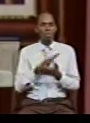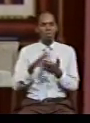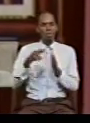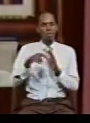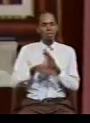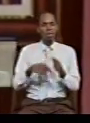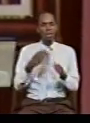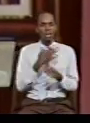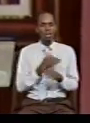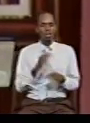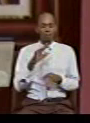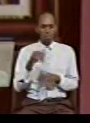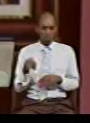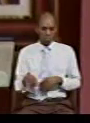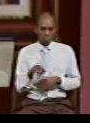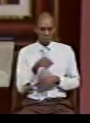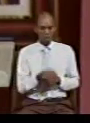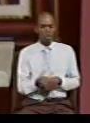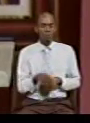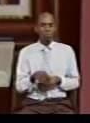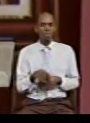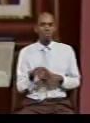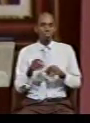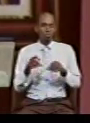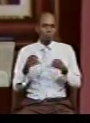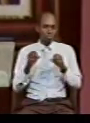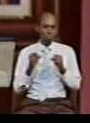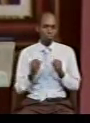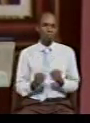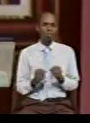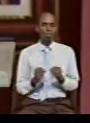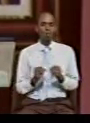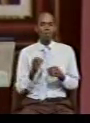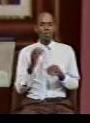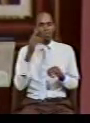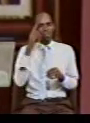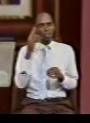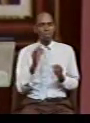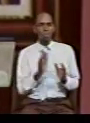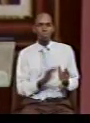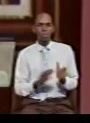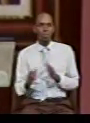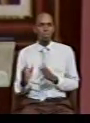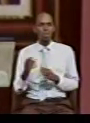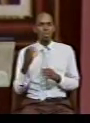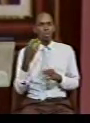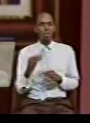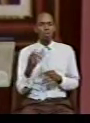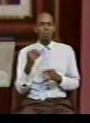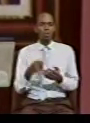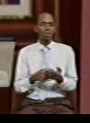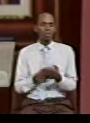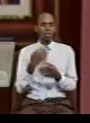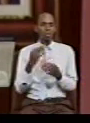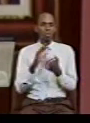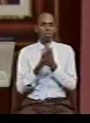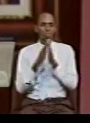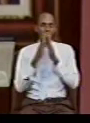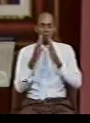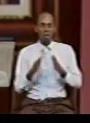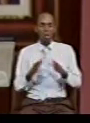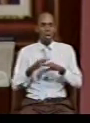feet shod with the preparation of the gospel of peace, above all, taking the shield of